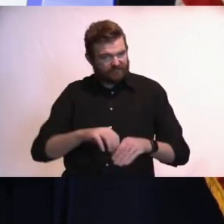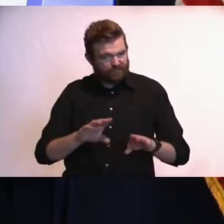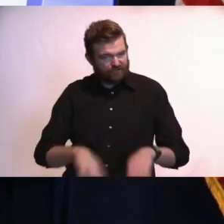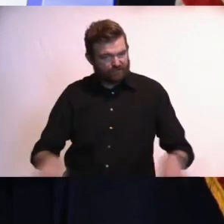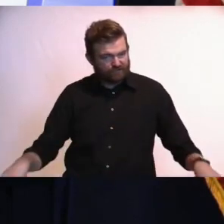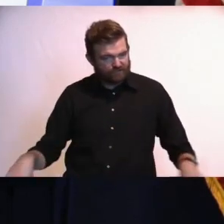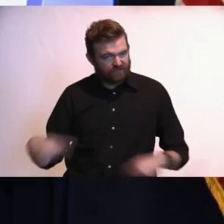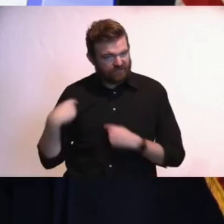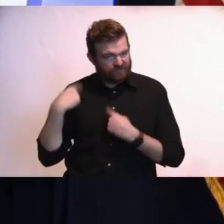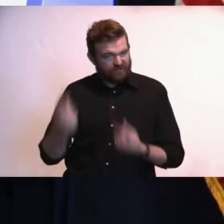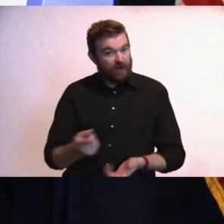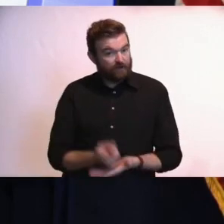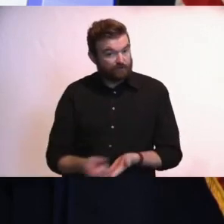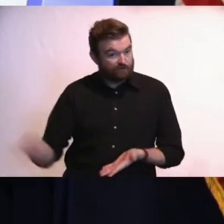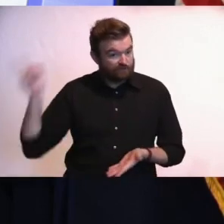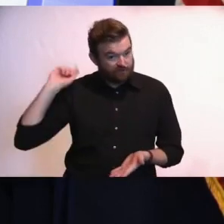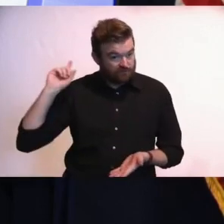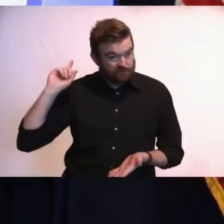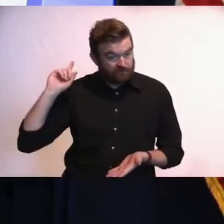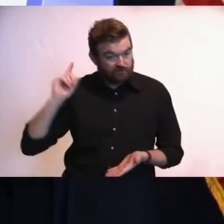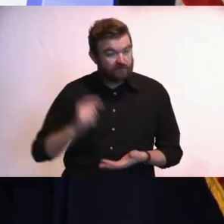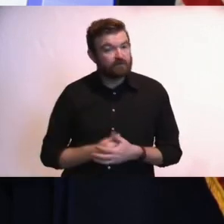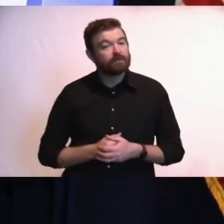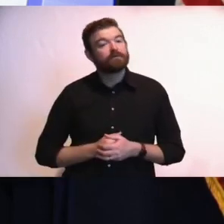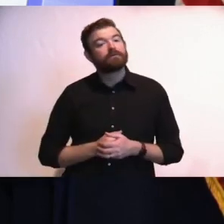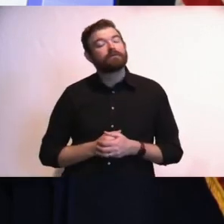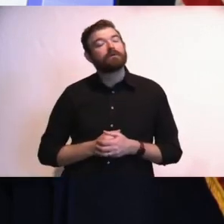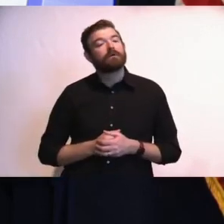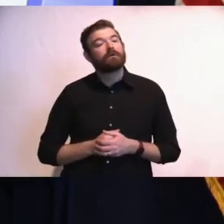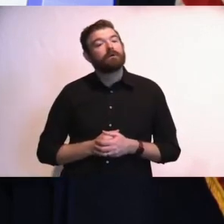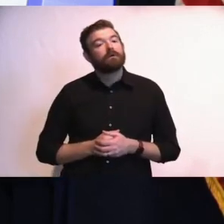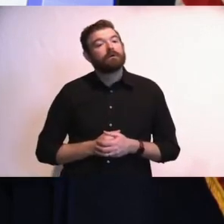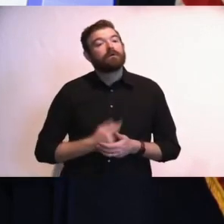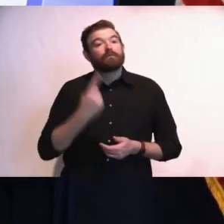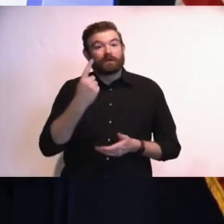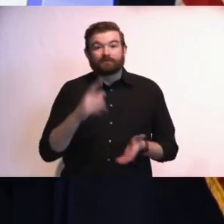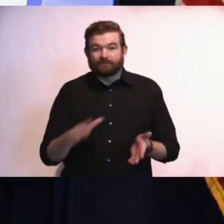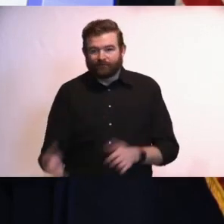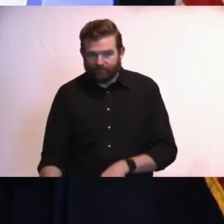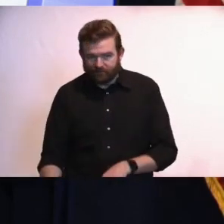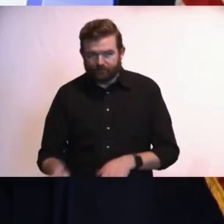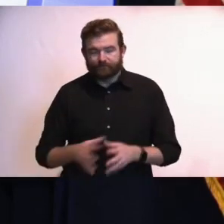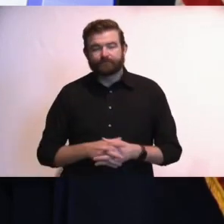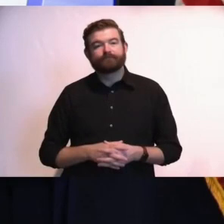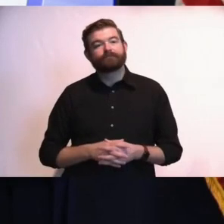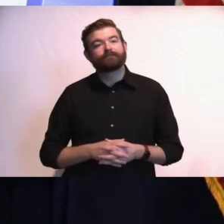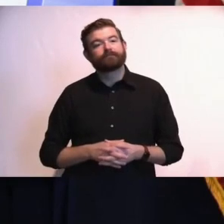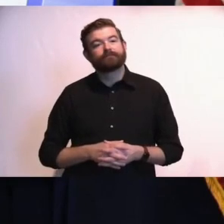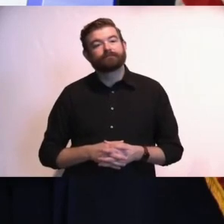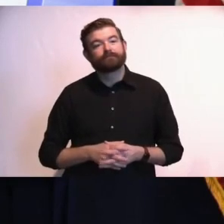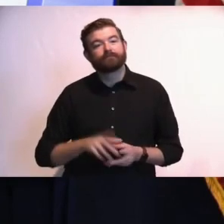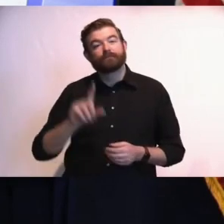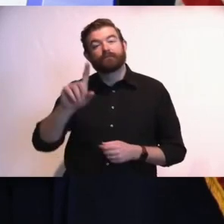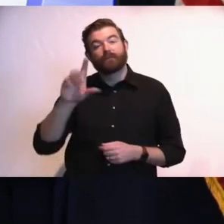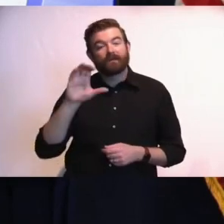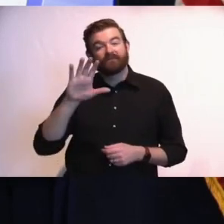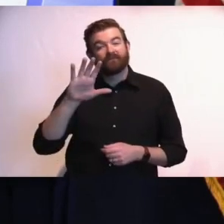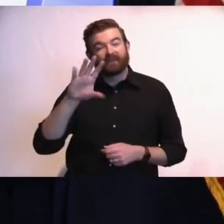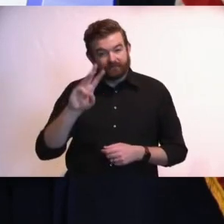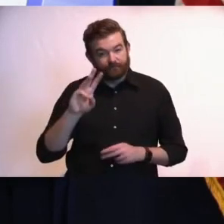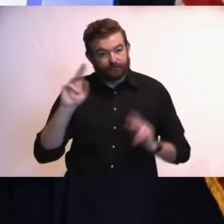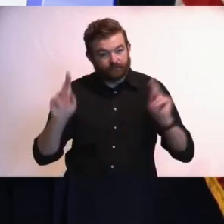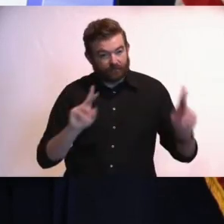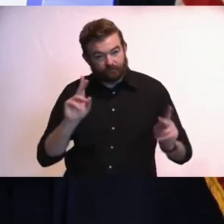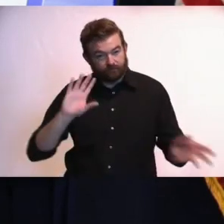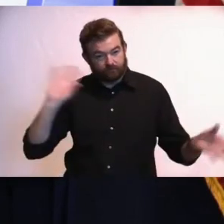briefing, and as I've reported, 1 death. There are 156 cumulative cases in the state. None of